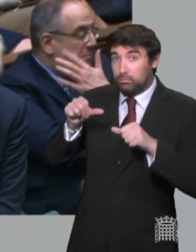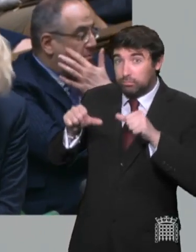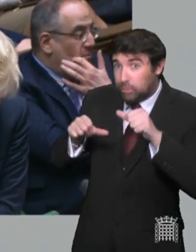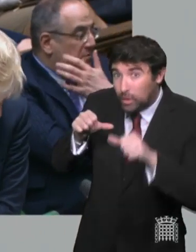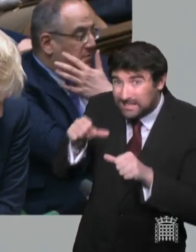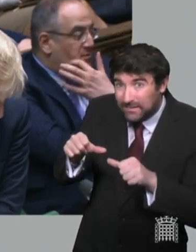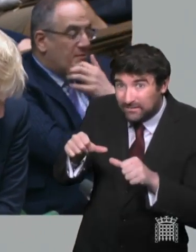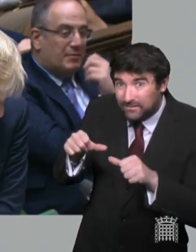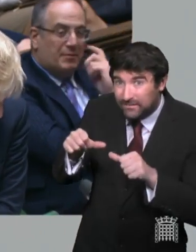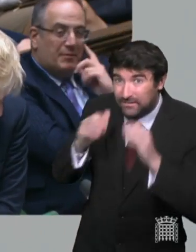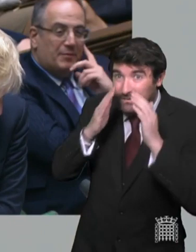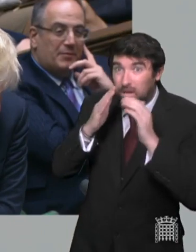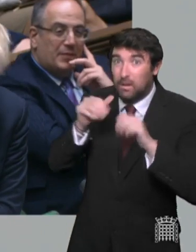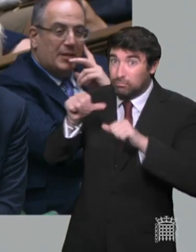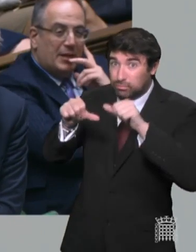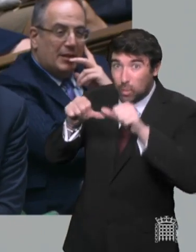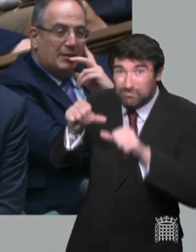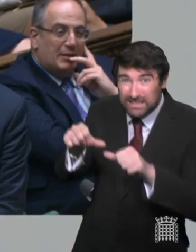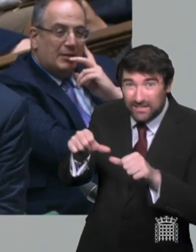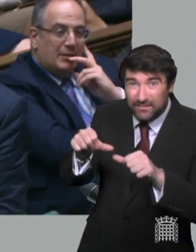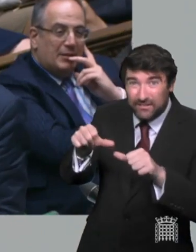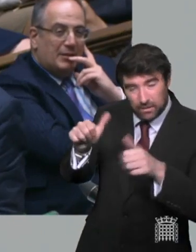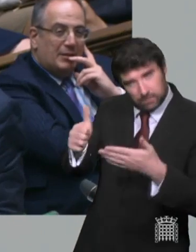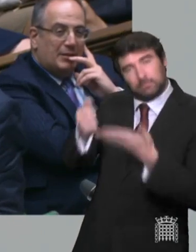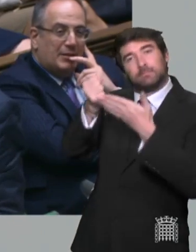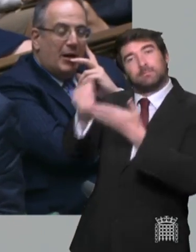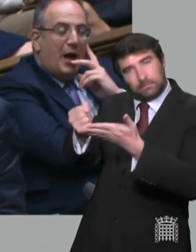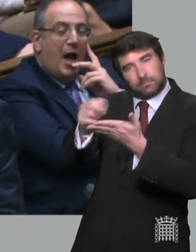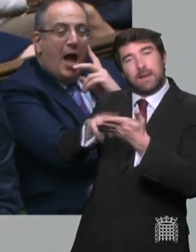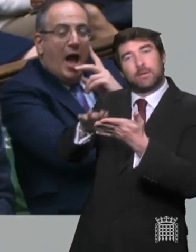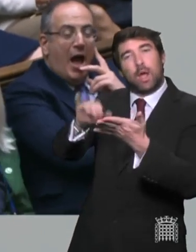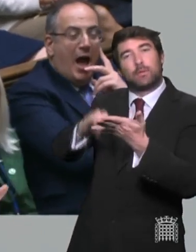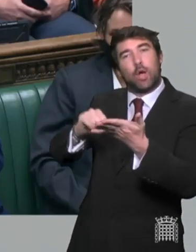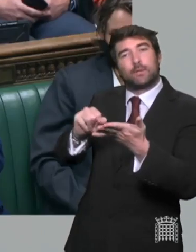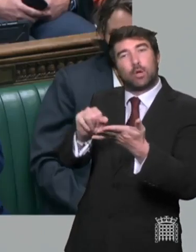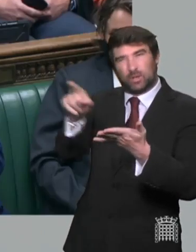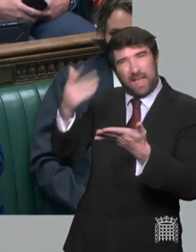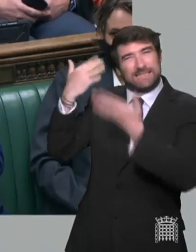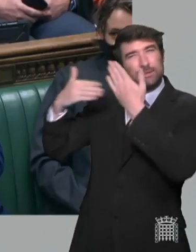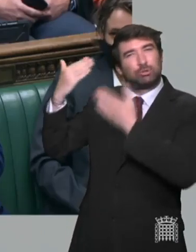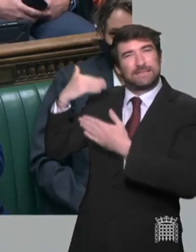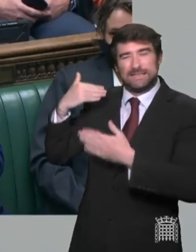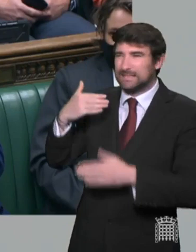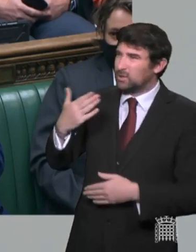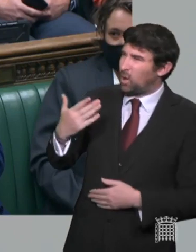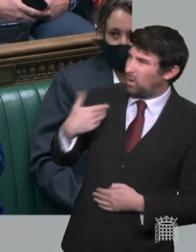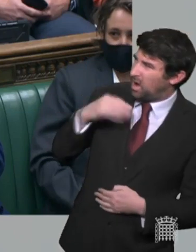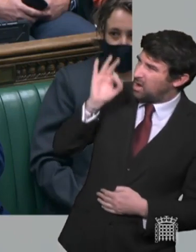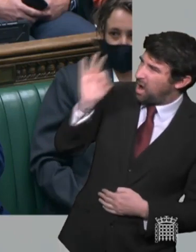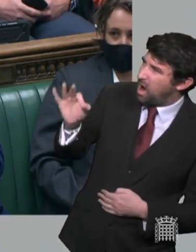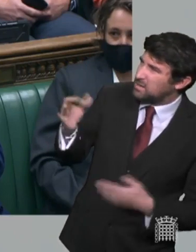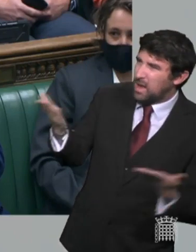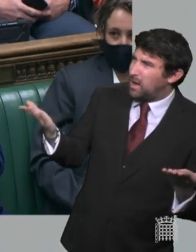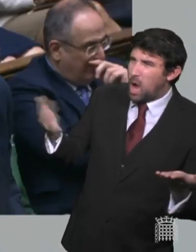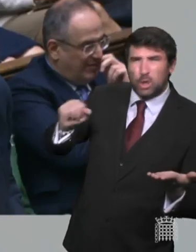progressive taxation is required to invest in the health service in Scotland, Mr. Speaker." I mean, get your story straight. This